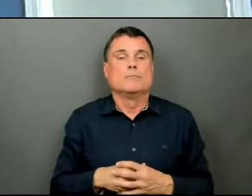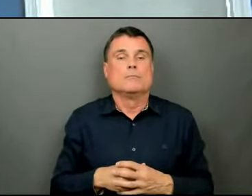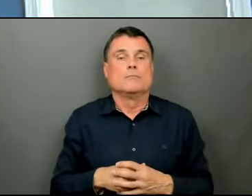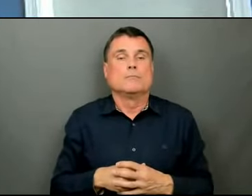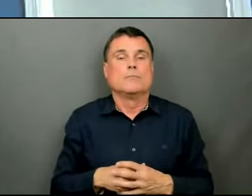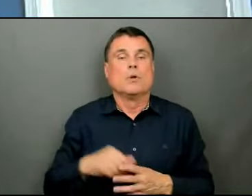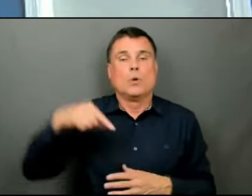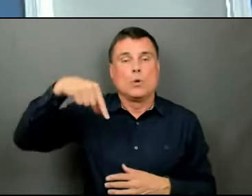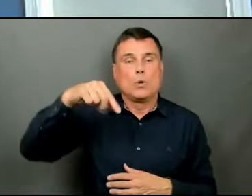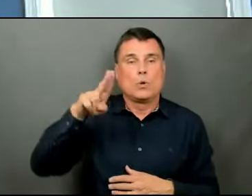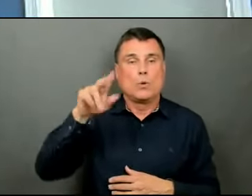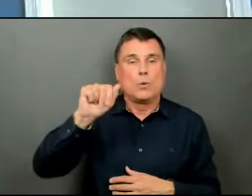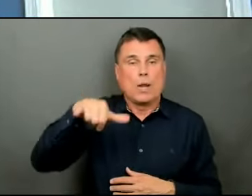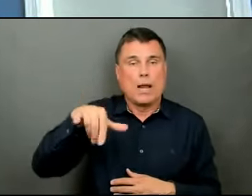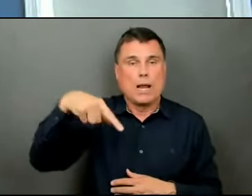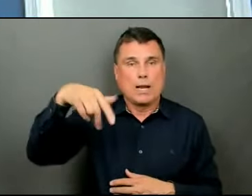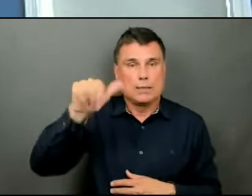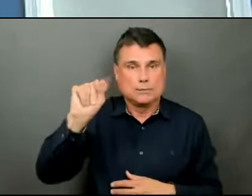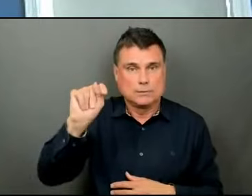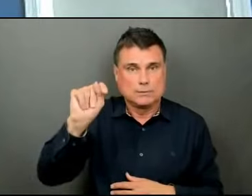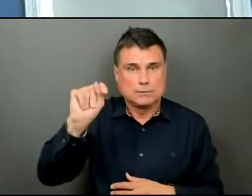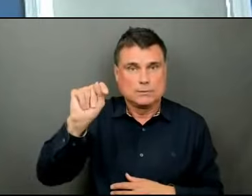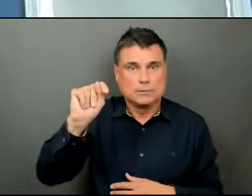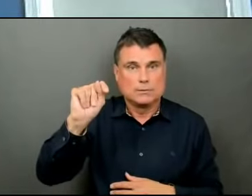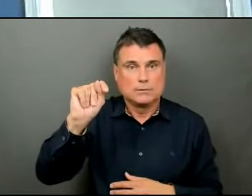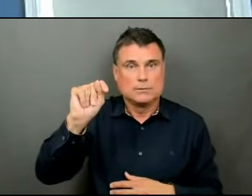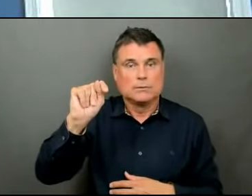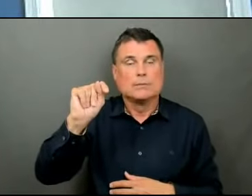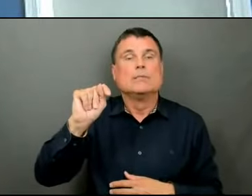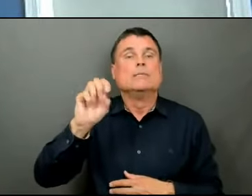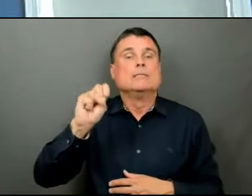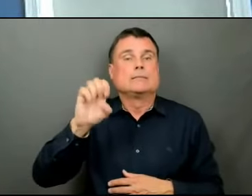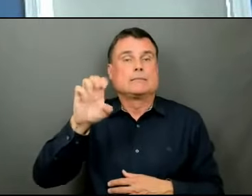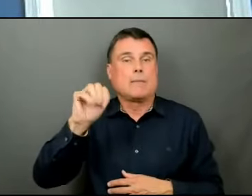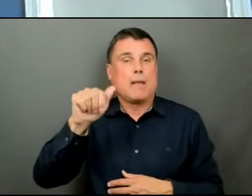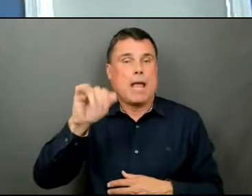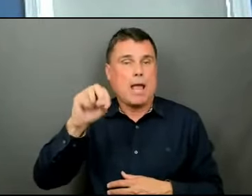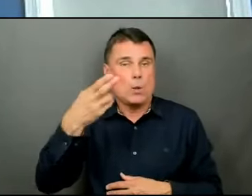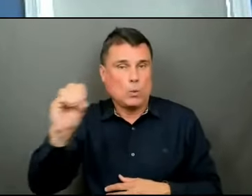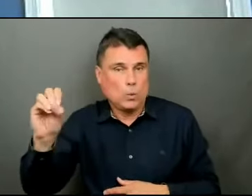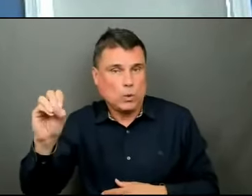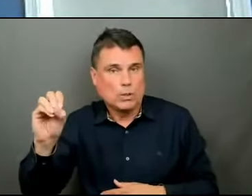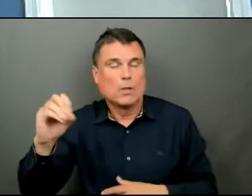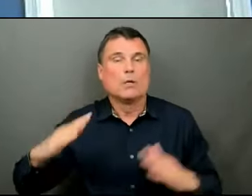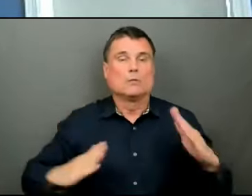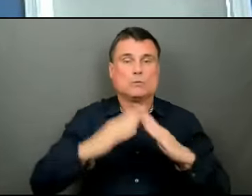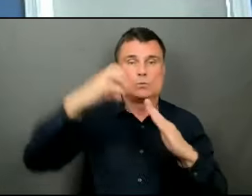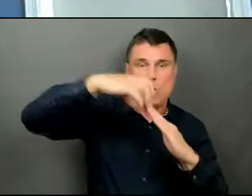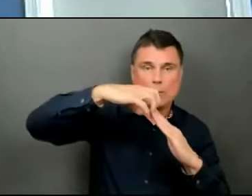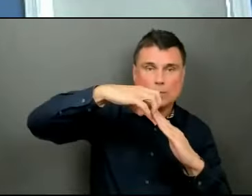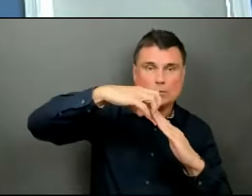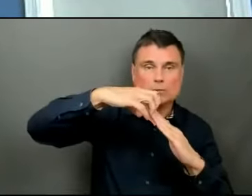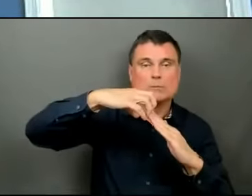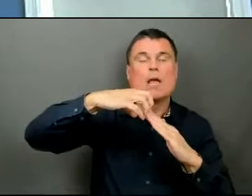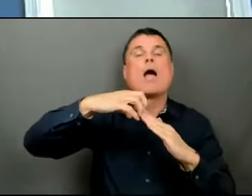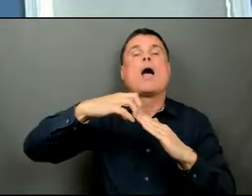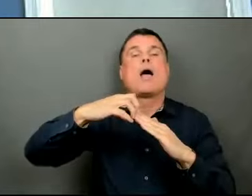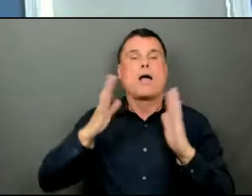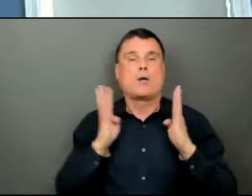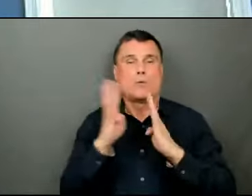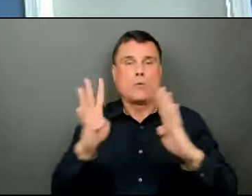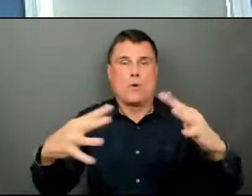day. It can't be emphasized enough that this is a monumental day for the future of Metro Vancouver. Transit in the